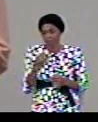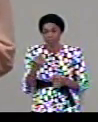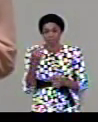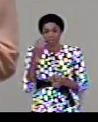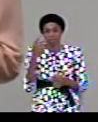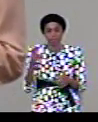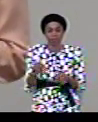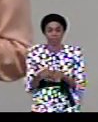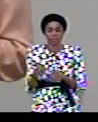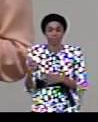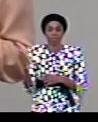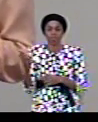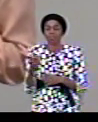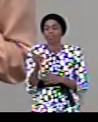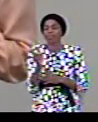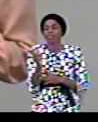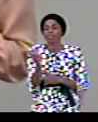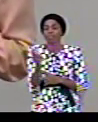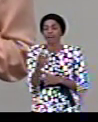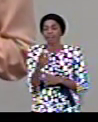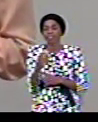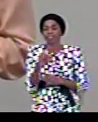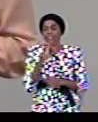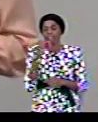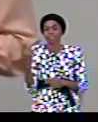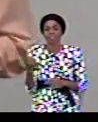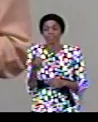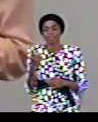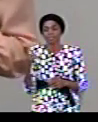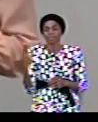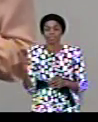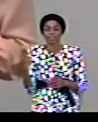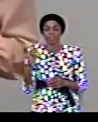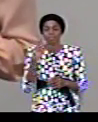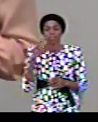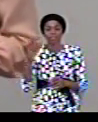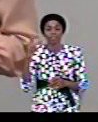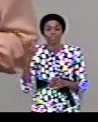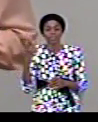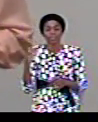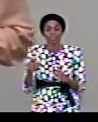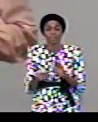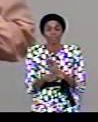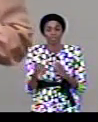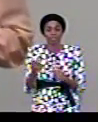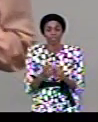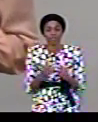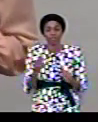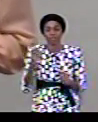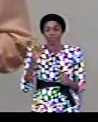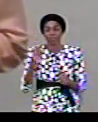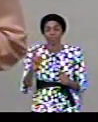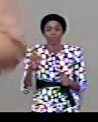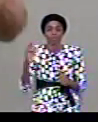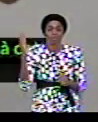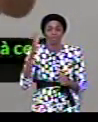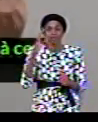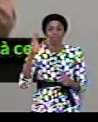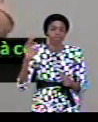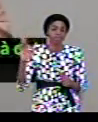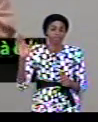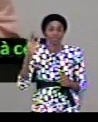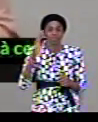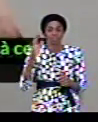The grass is always greener under everybody else's sky,